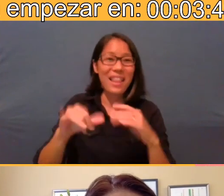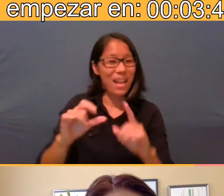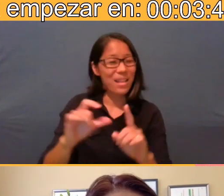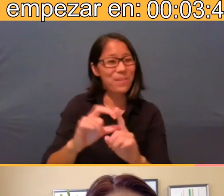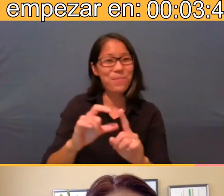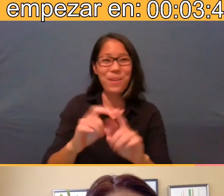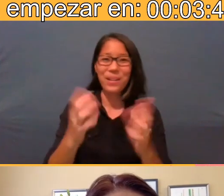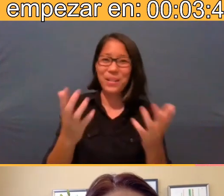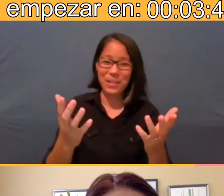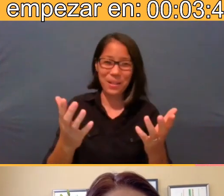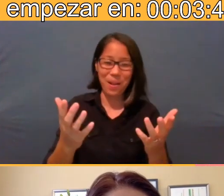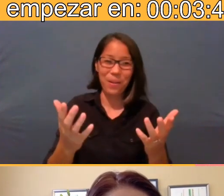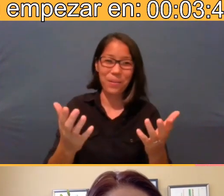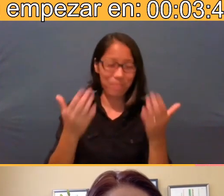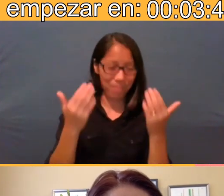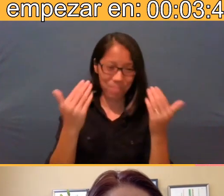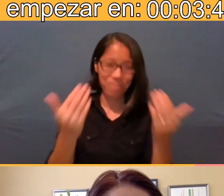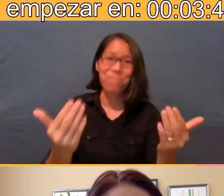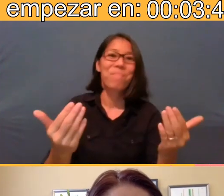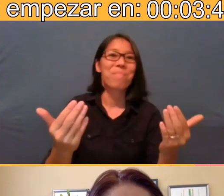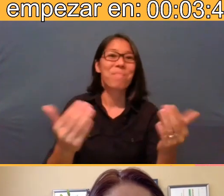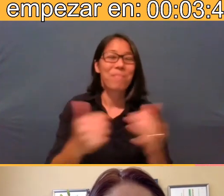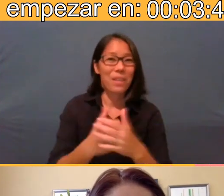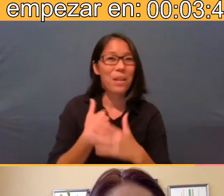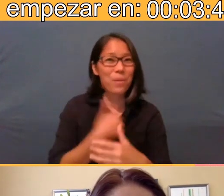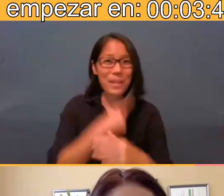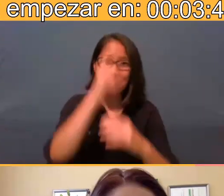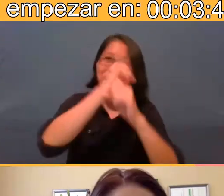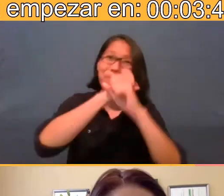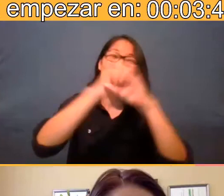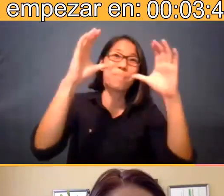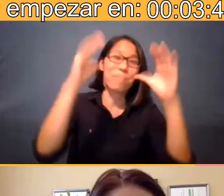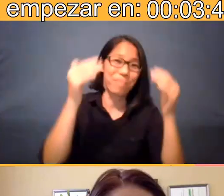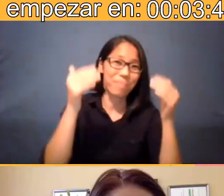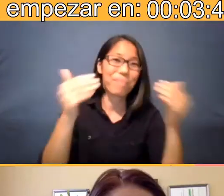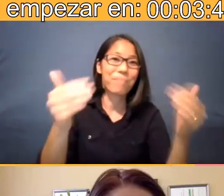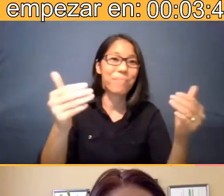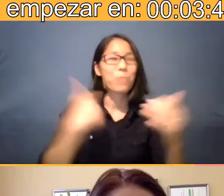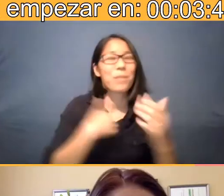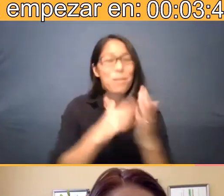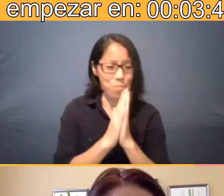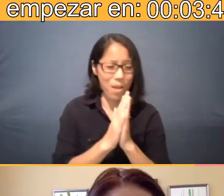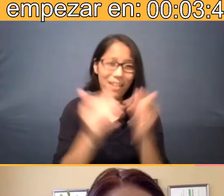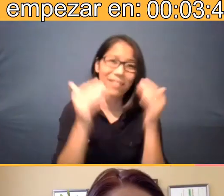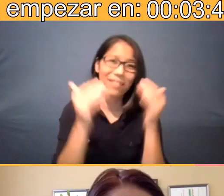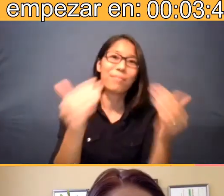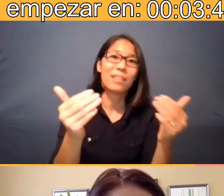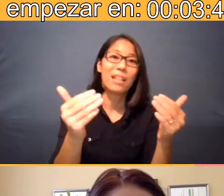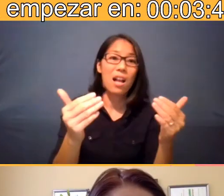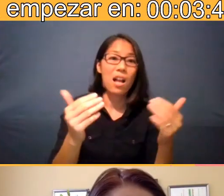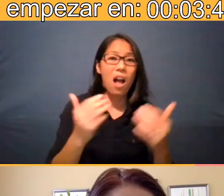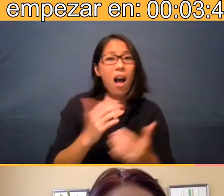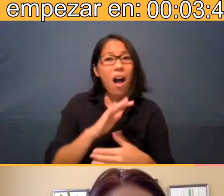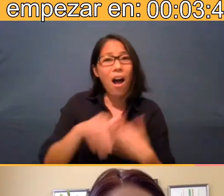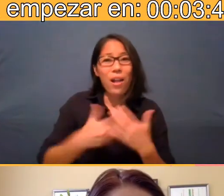it be so, may we make it so, may we dream it so, may we pray it so, may we pour a little of our